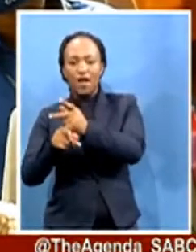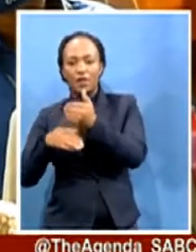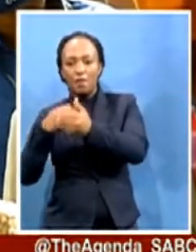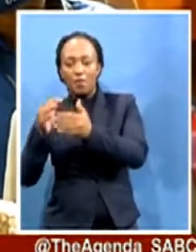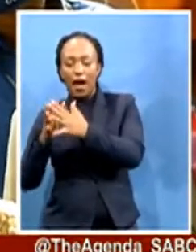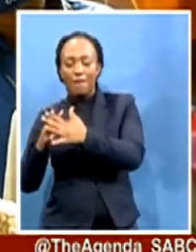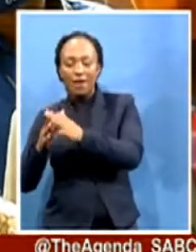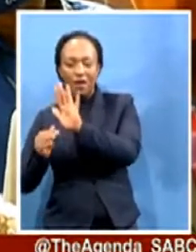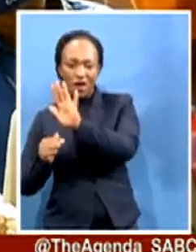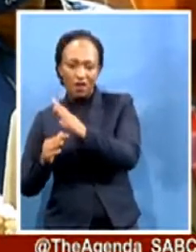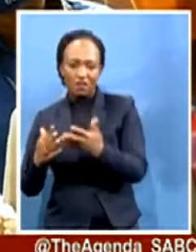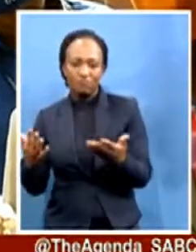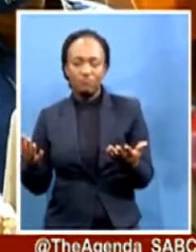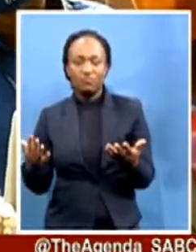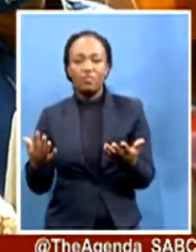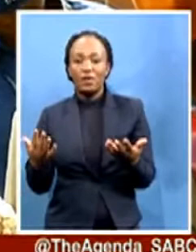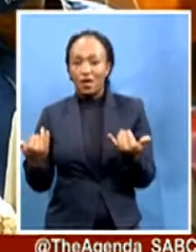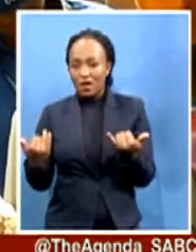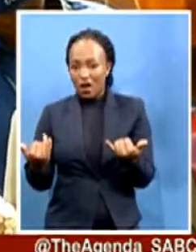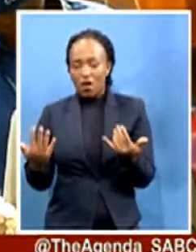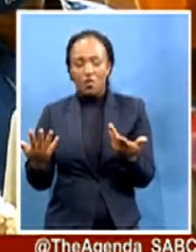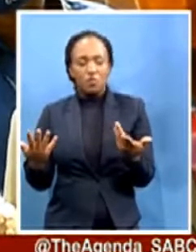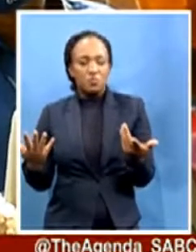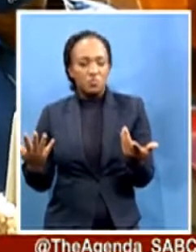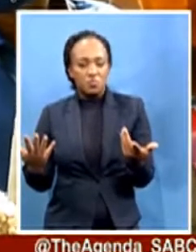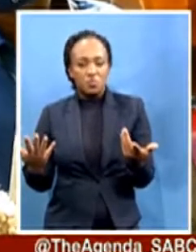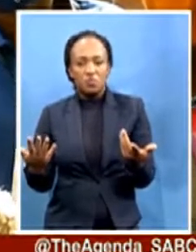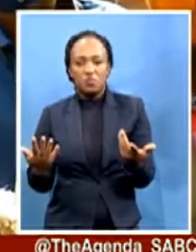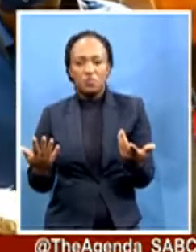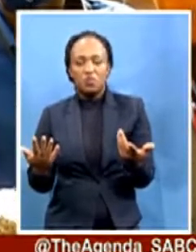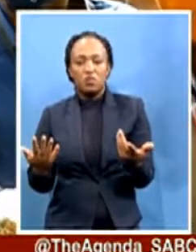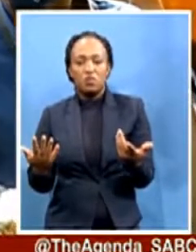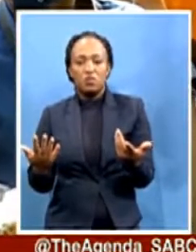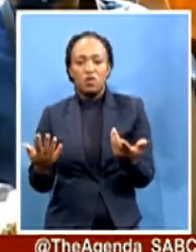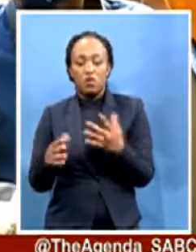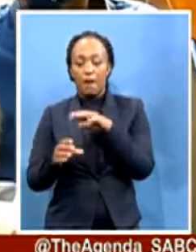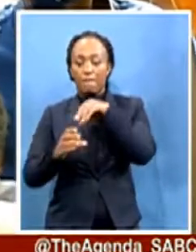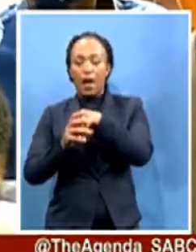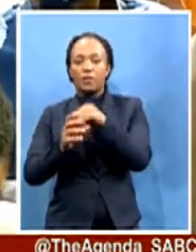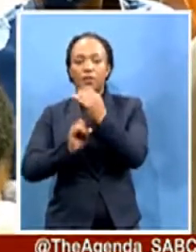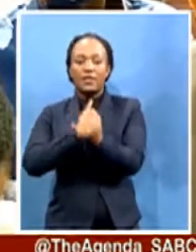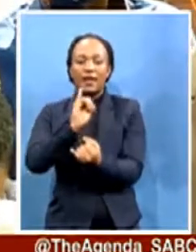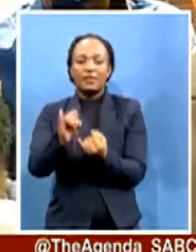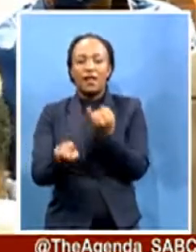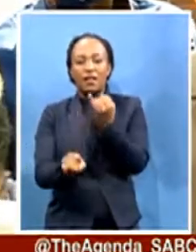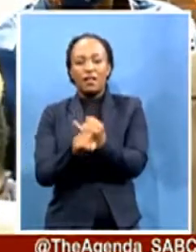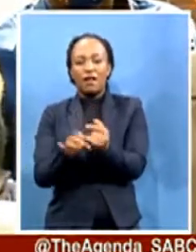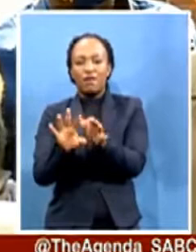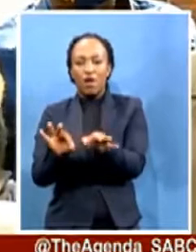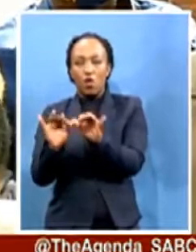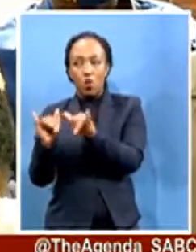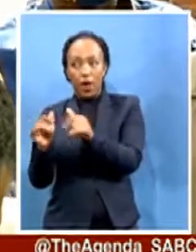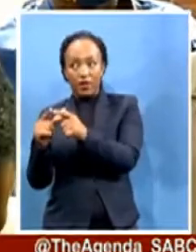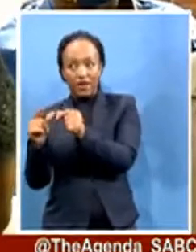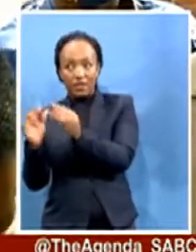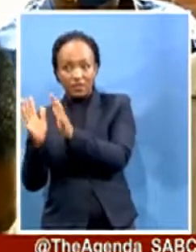us to a point where, because it's one now part of the global value chain, we have to wait until they complete that. And they've given us that